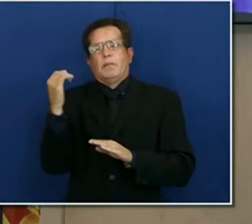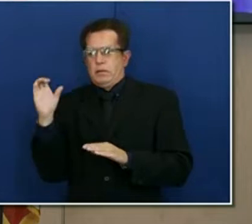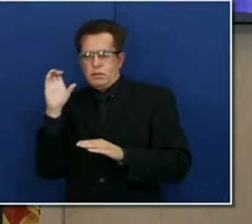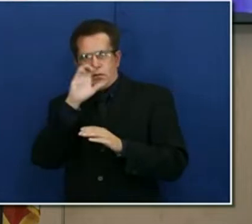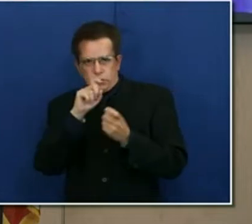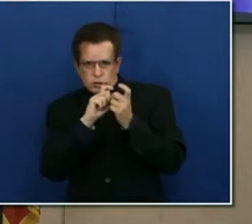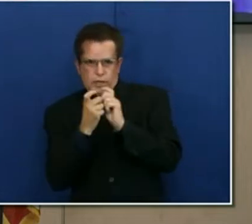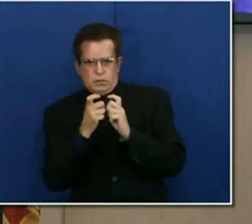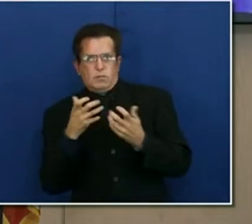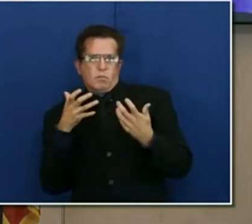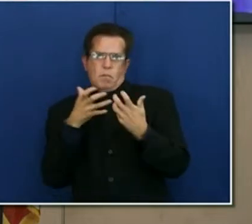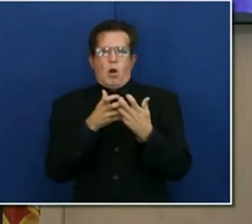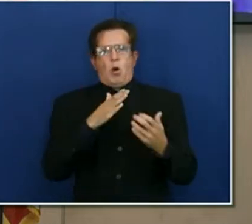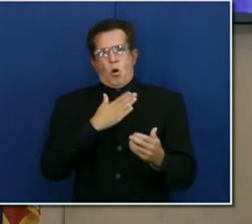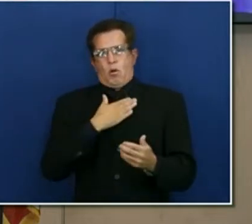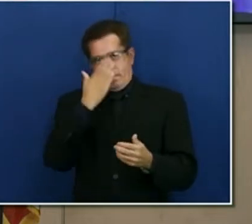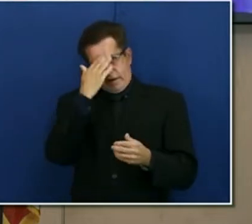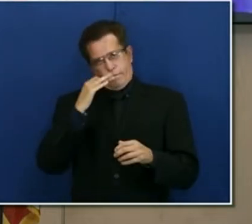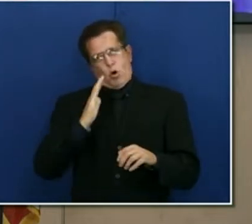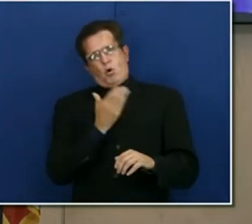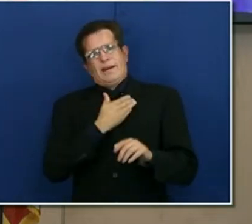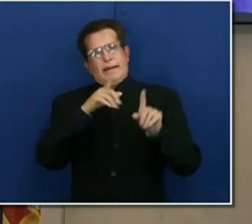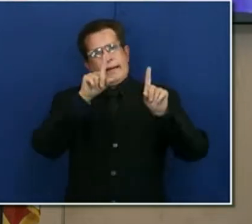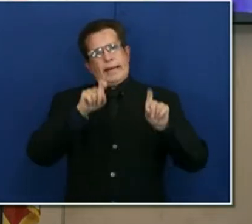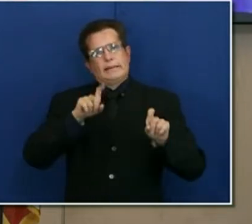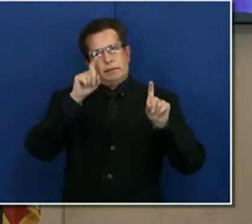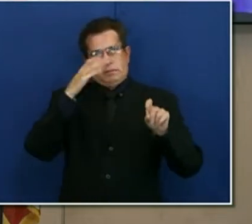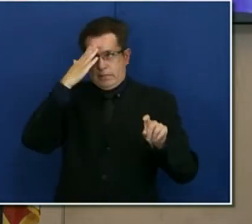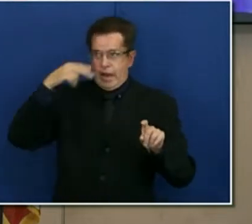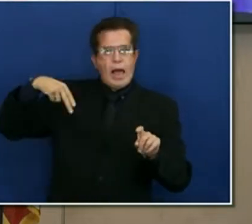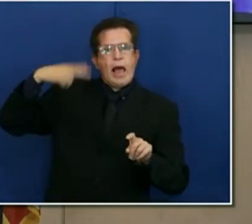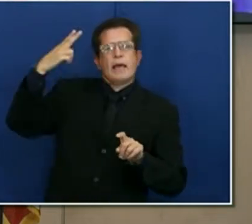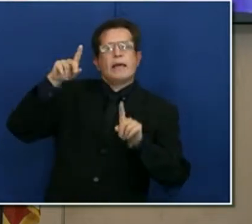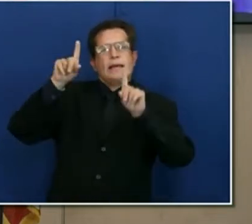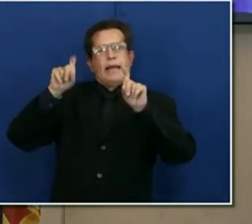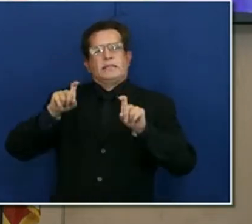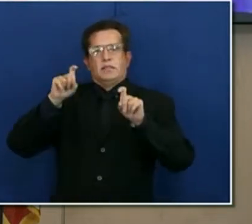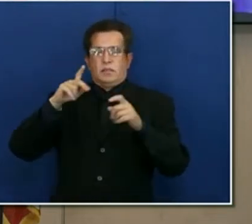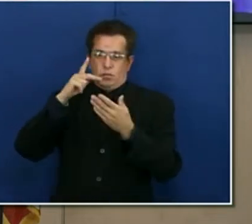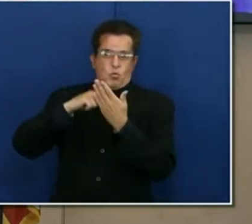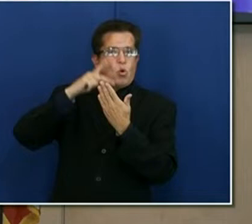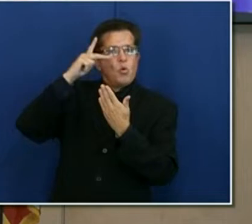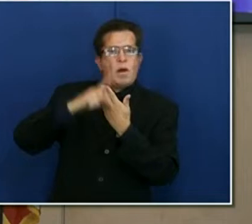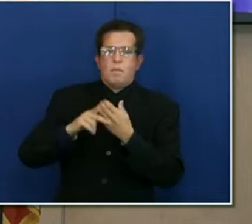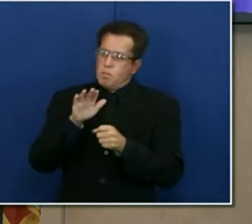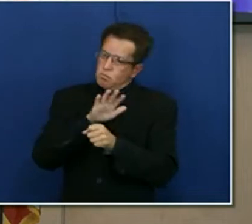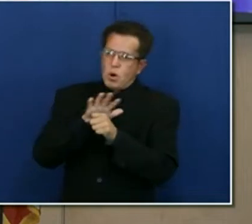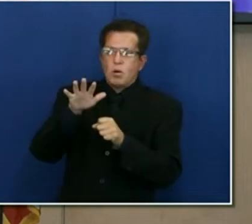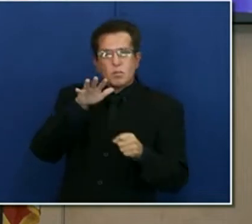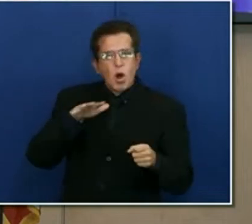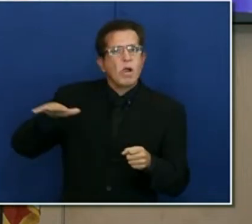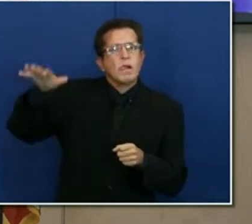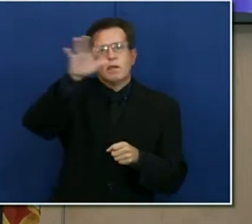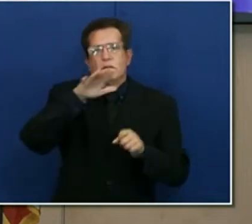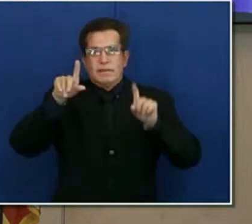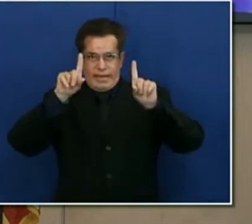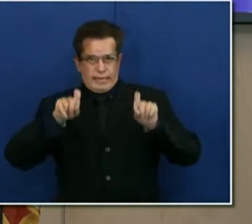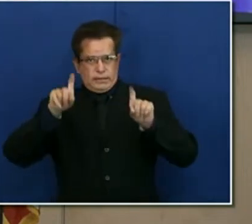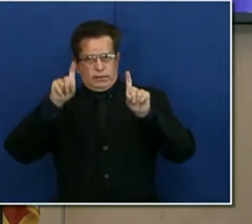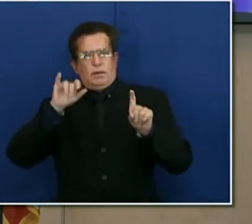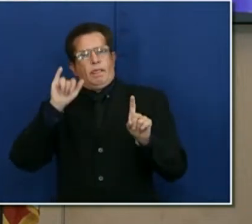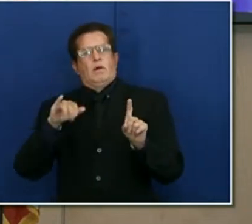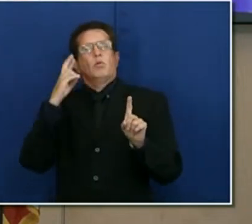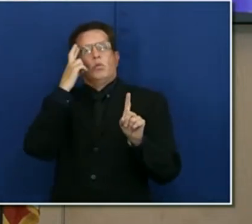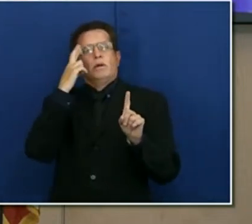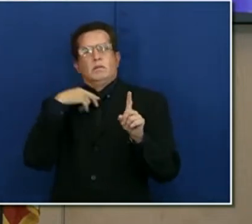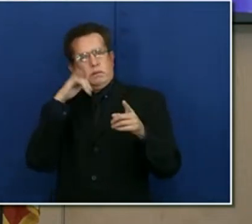on our testing, and we've been aided by a very robust testing program, now over 60 locations countywide, and significant increase in our